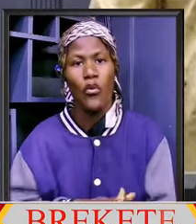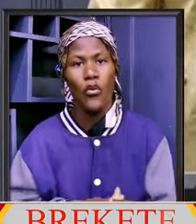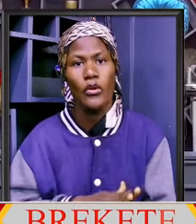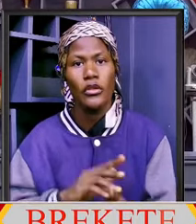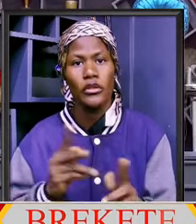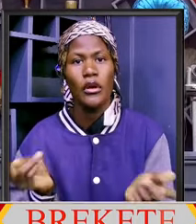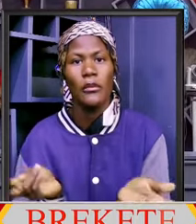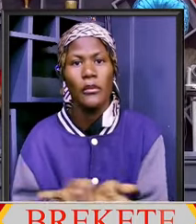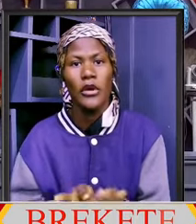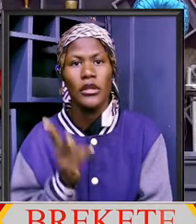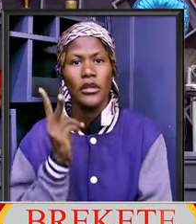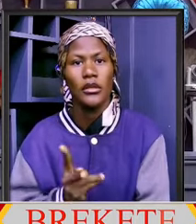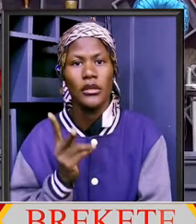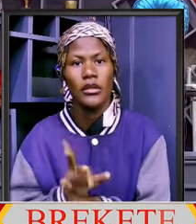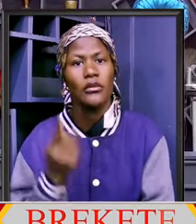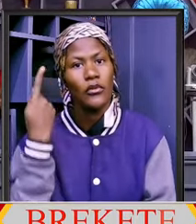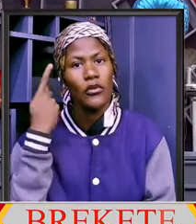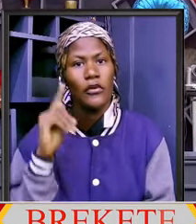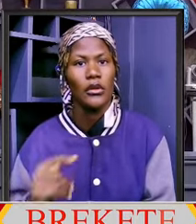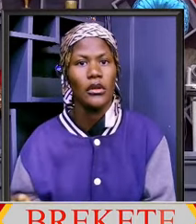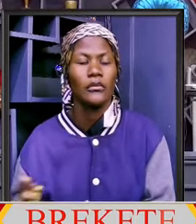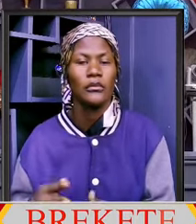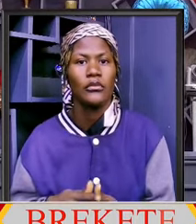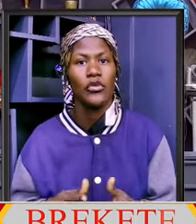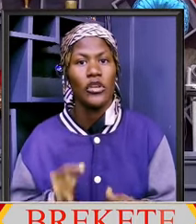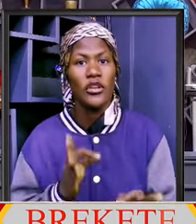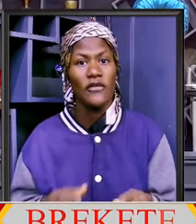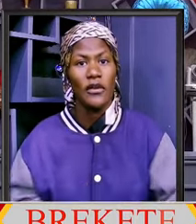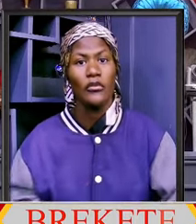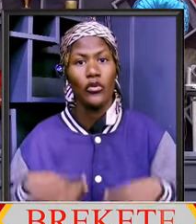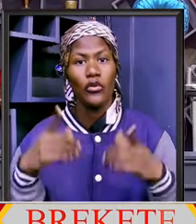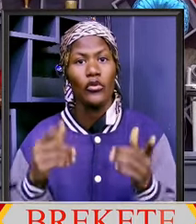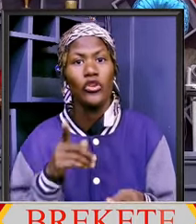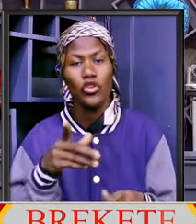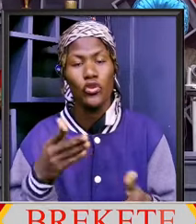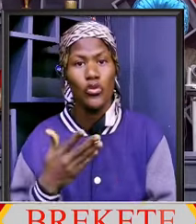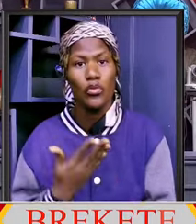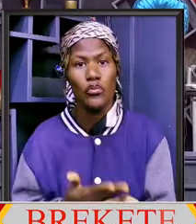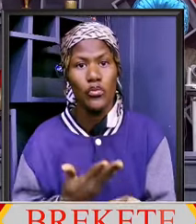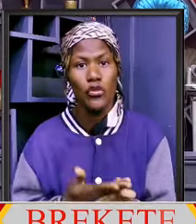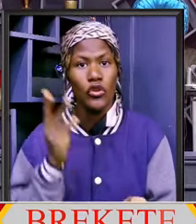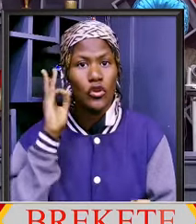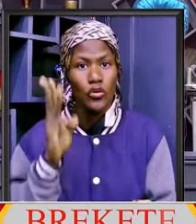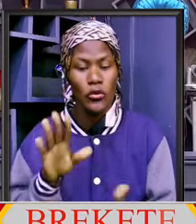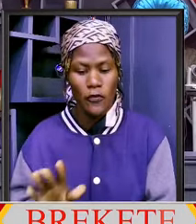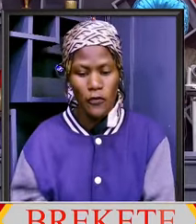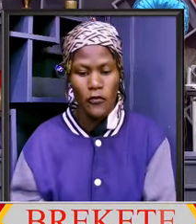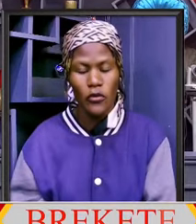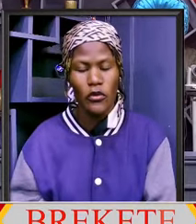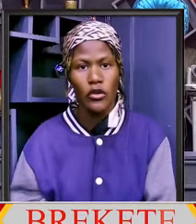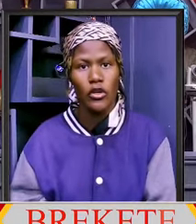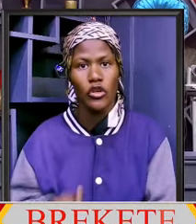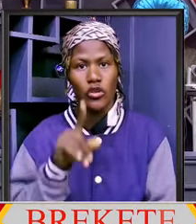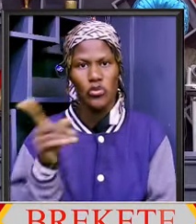them. Yes. When are they grow? Your money go fall for grand. You go, come back, you